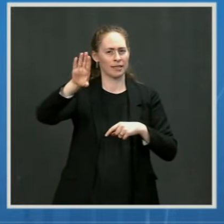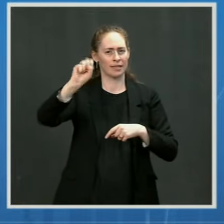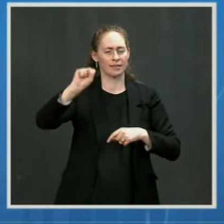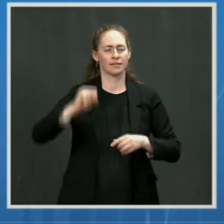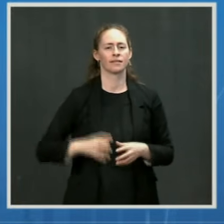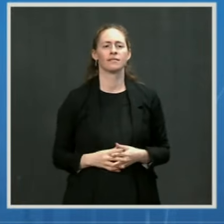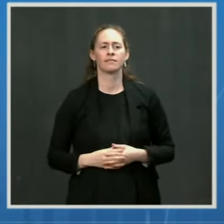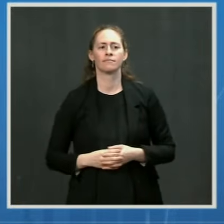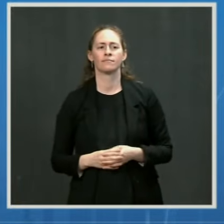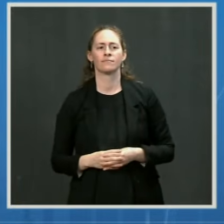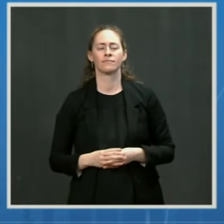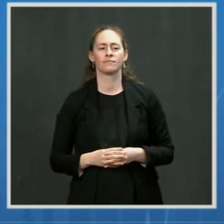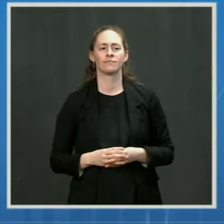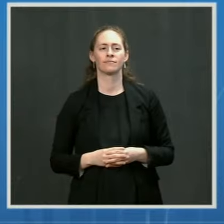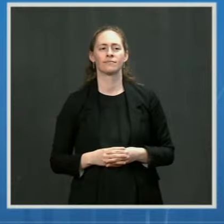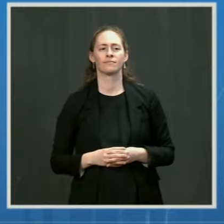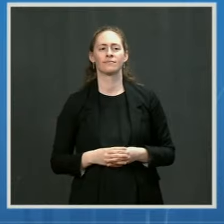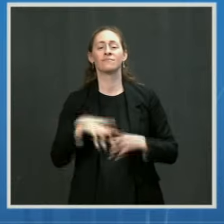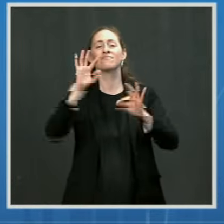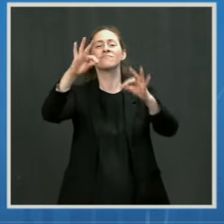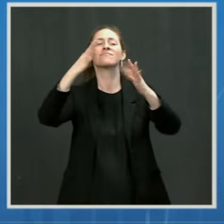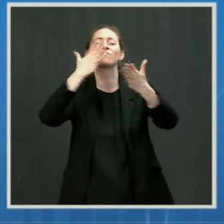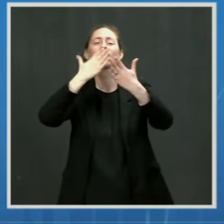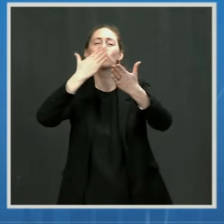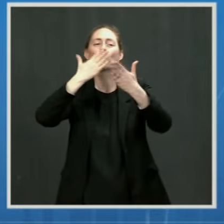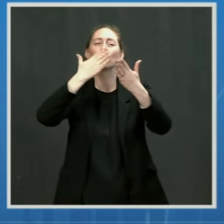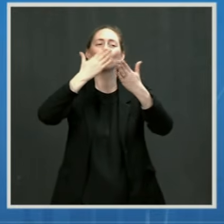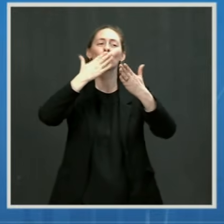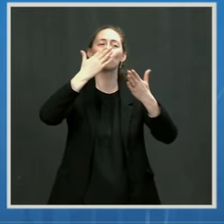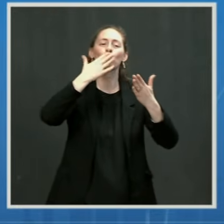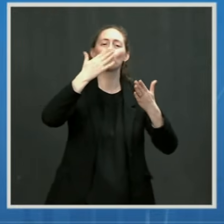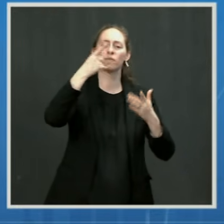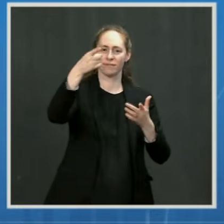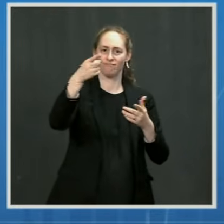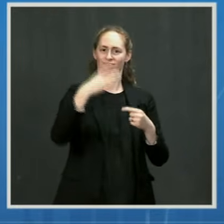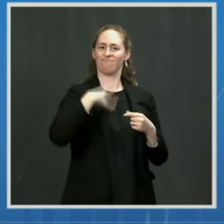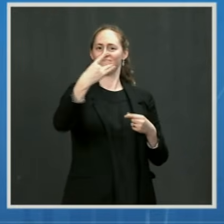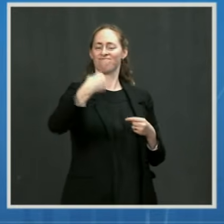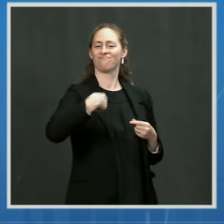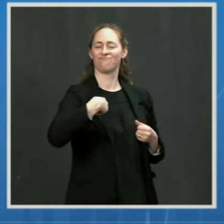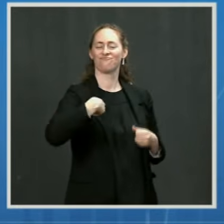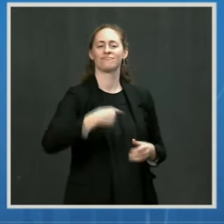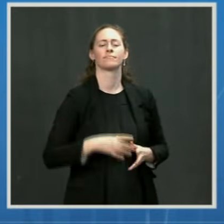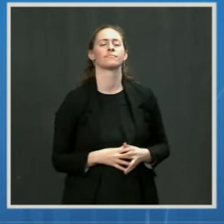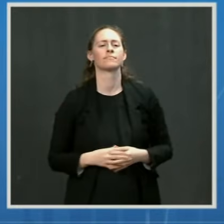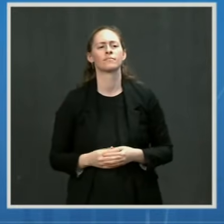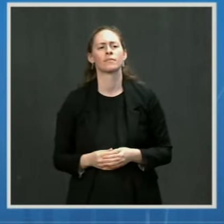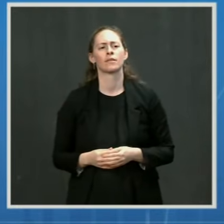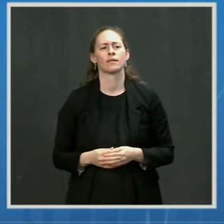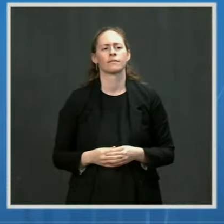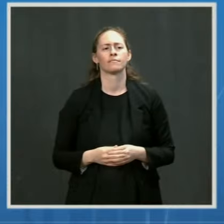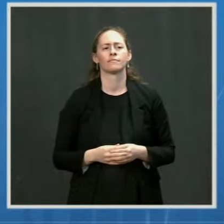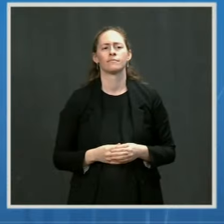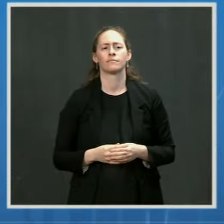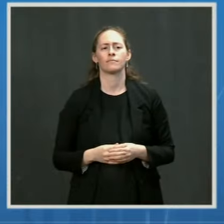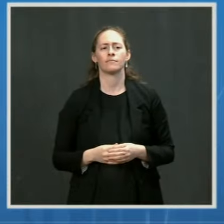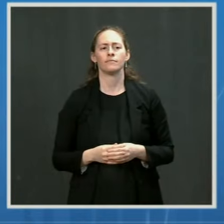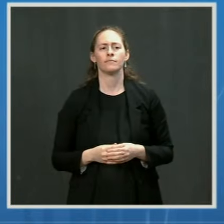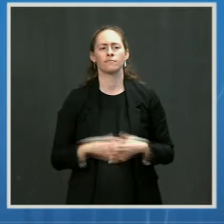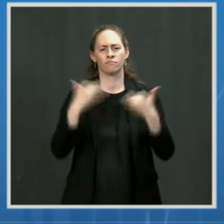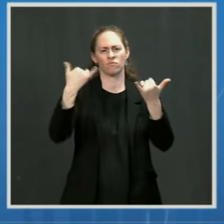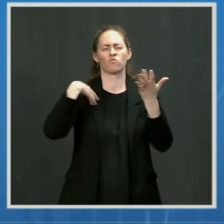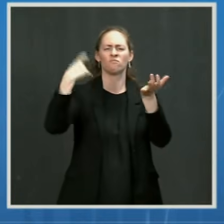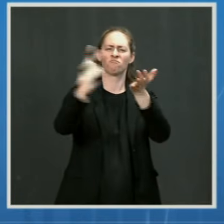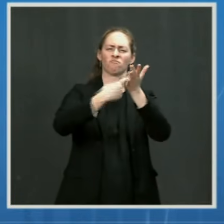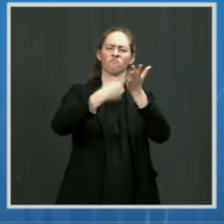Hi there. Thank you so much for taking my question today. My question has to do with kids and vaccines. Right